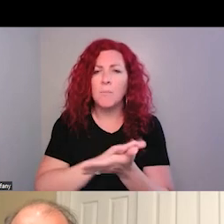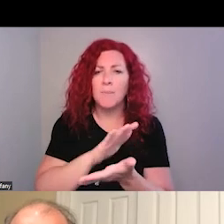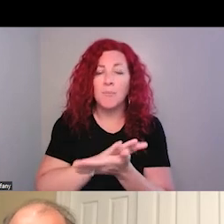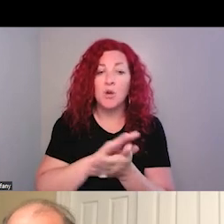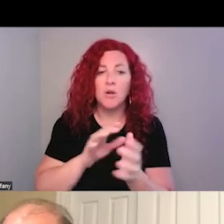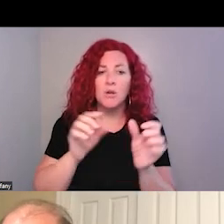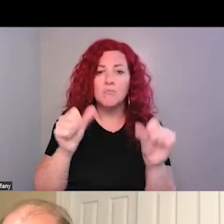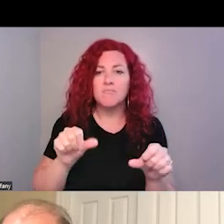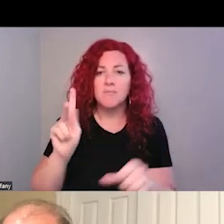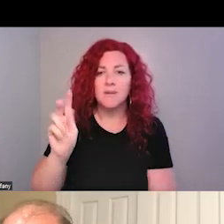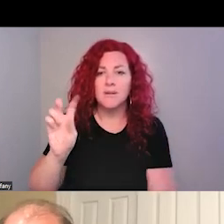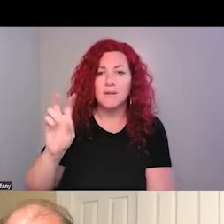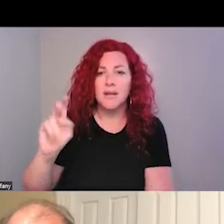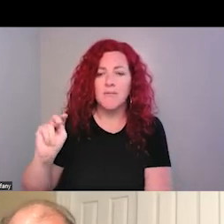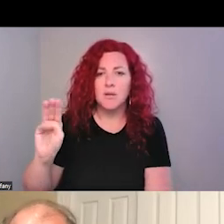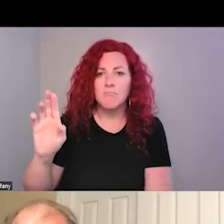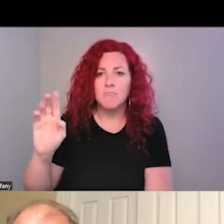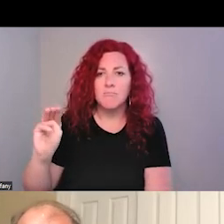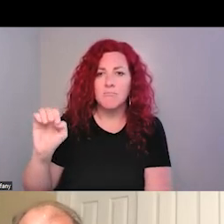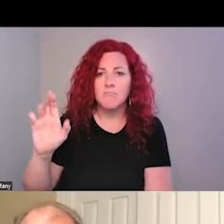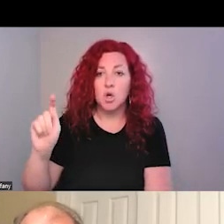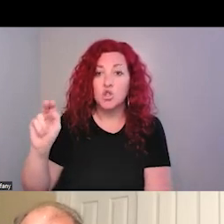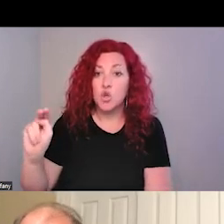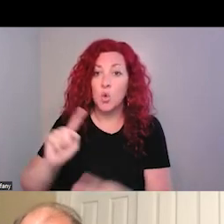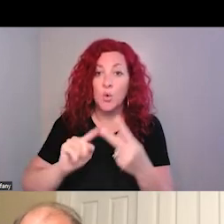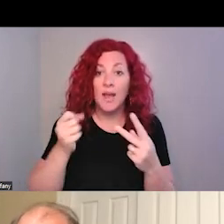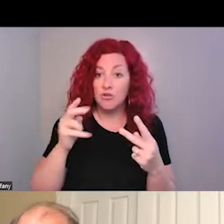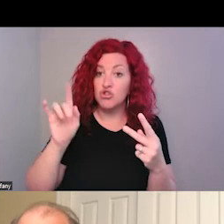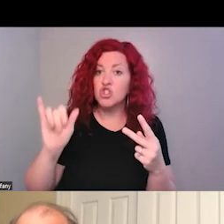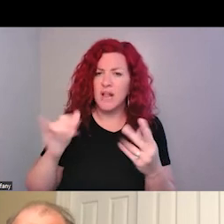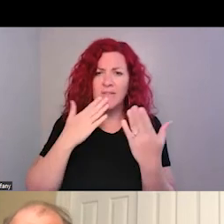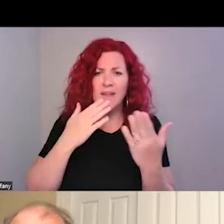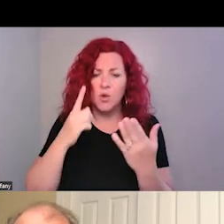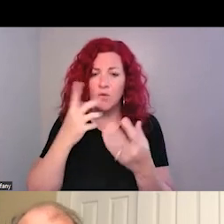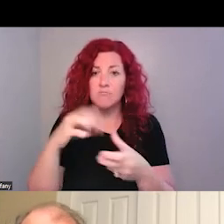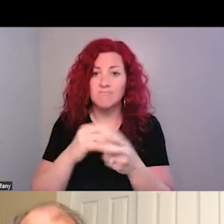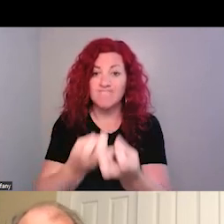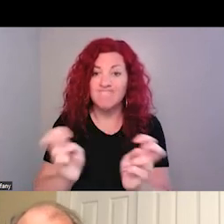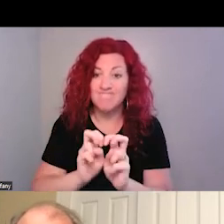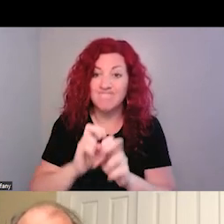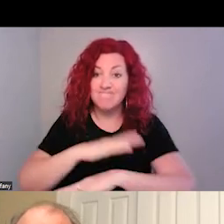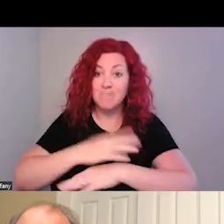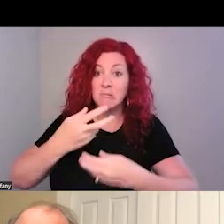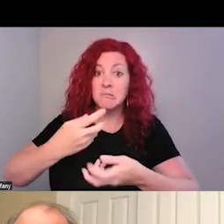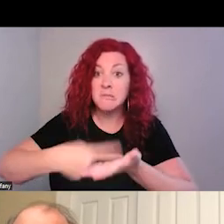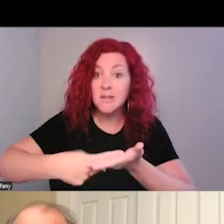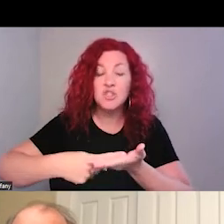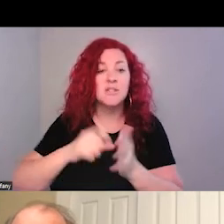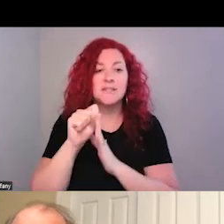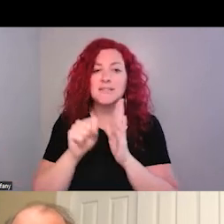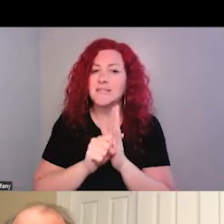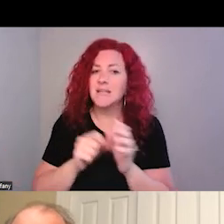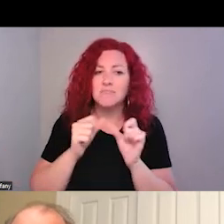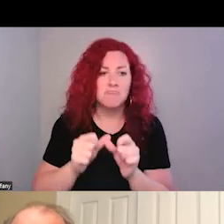Kevin and Shelley for their participation as well in the roundtable. States are continuing to deal with 988